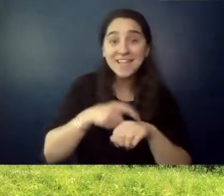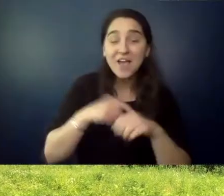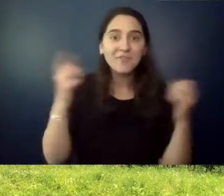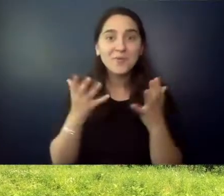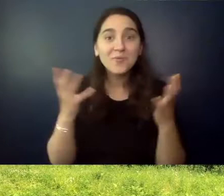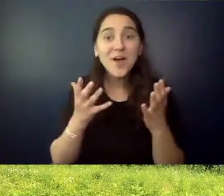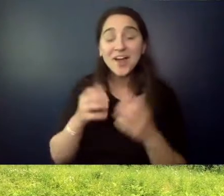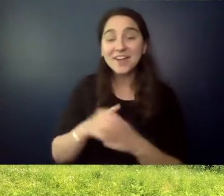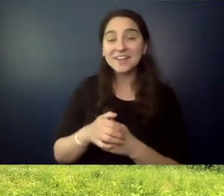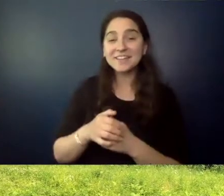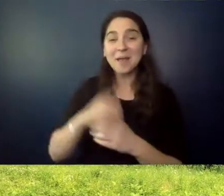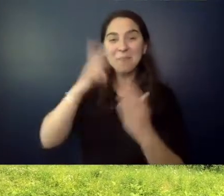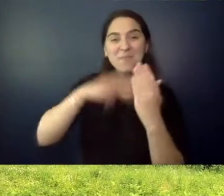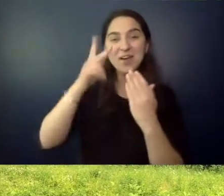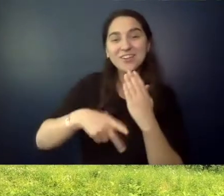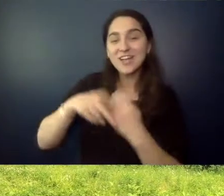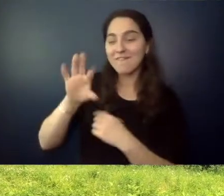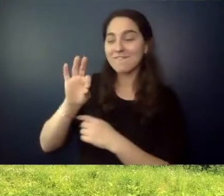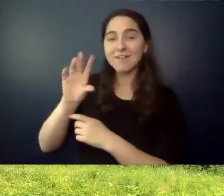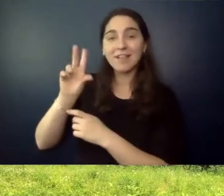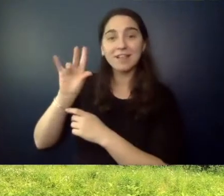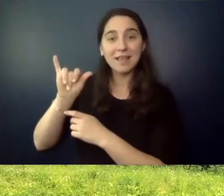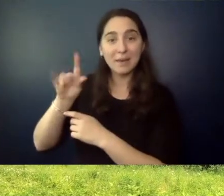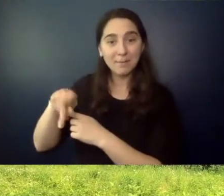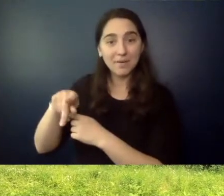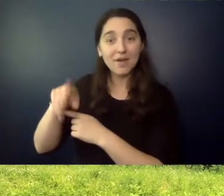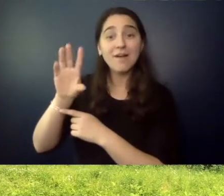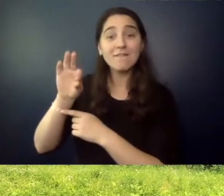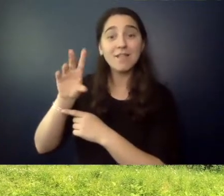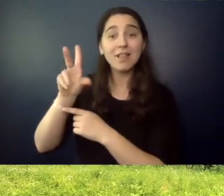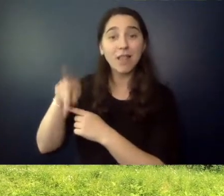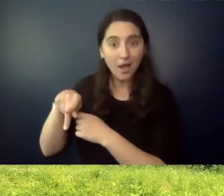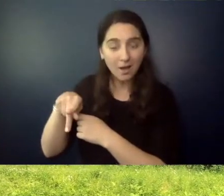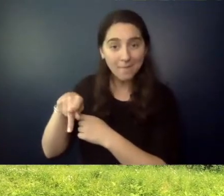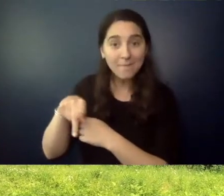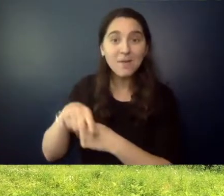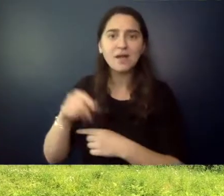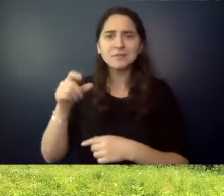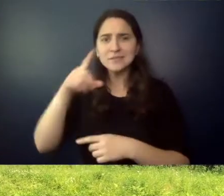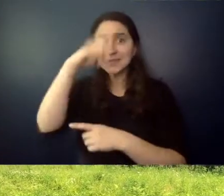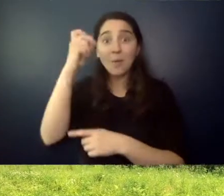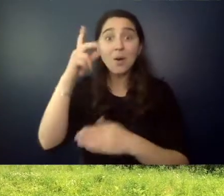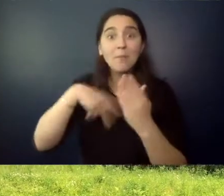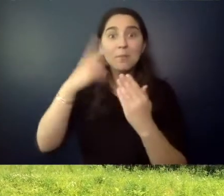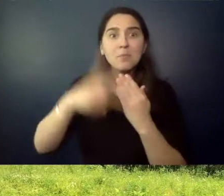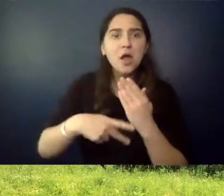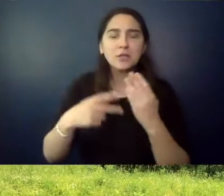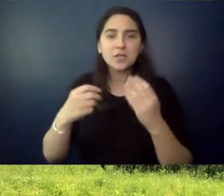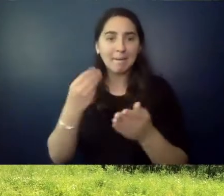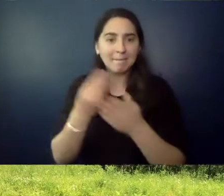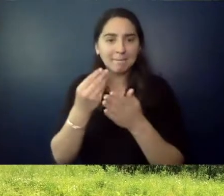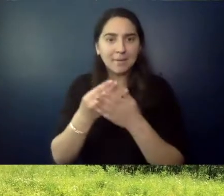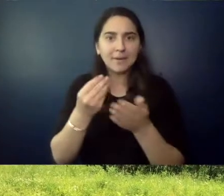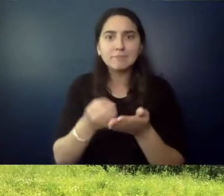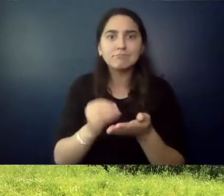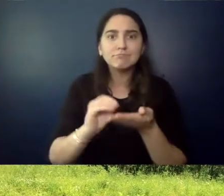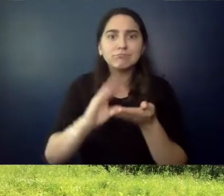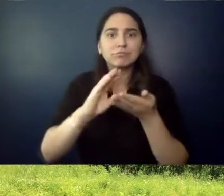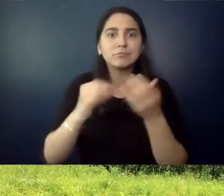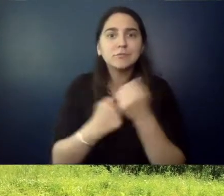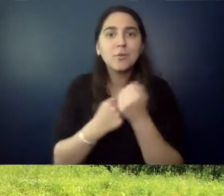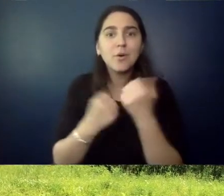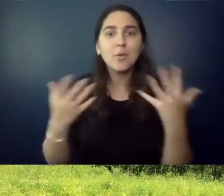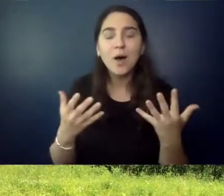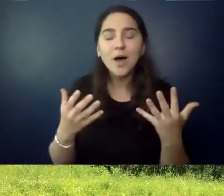It's time for the annual flip-flop campaign. This summer's project is to raise money to send 15